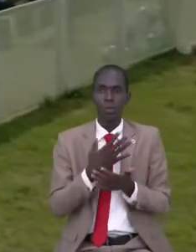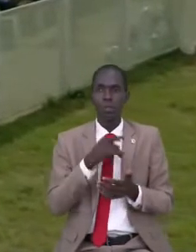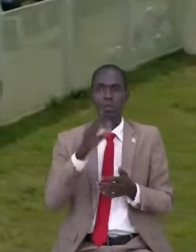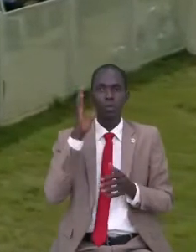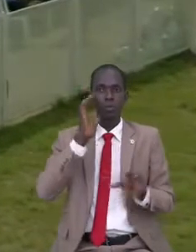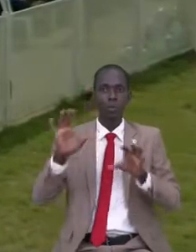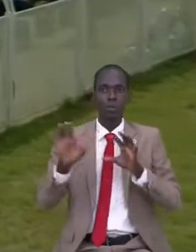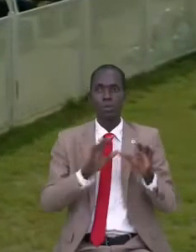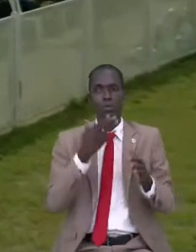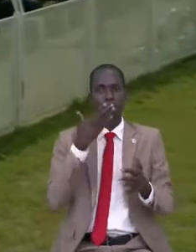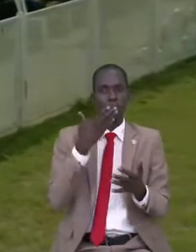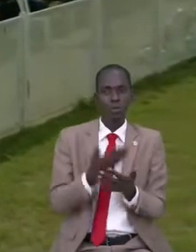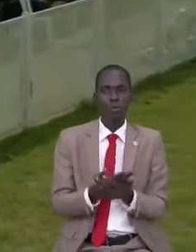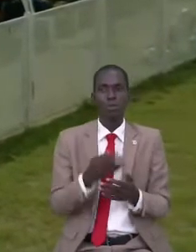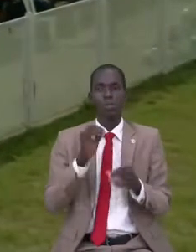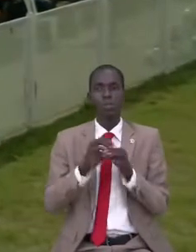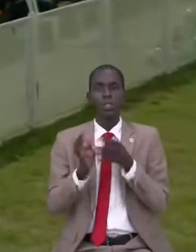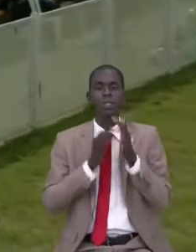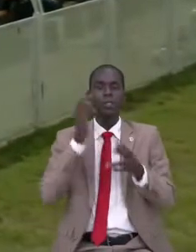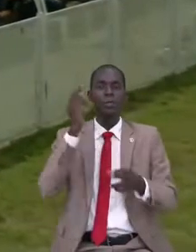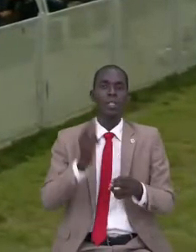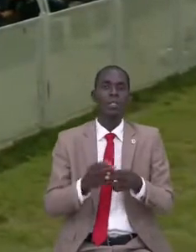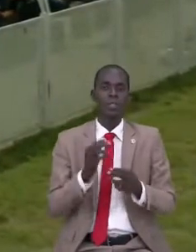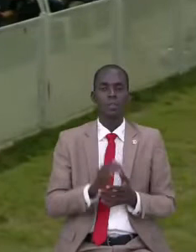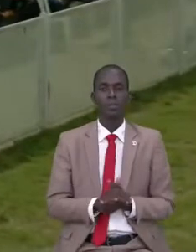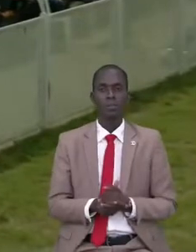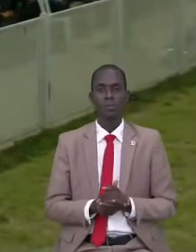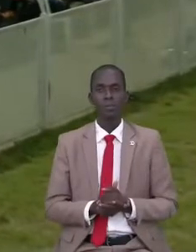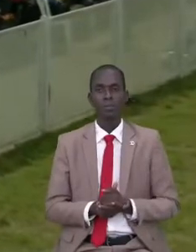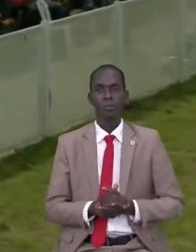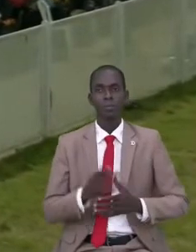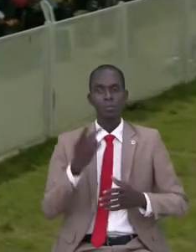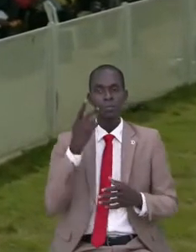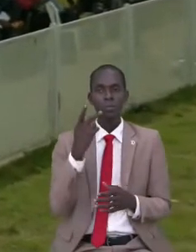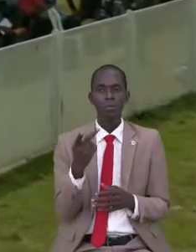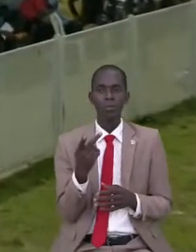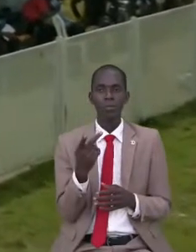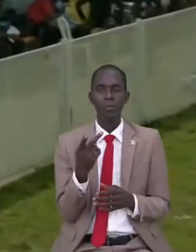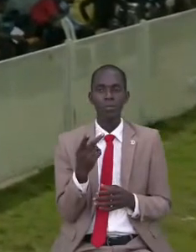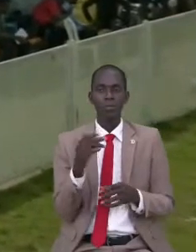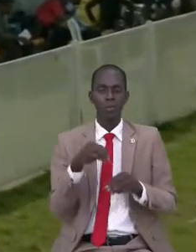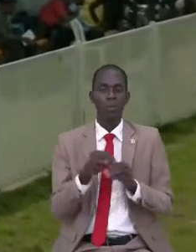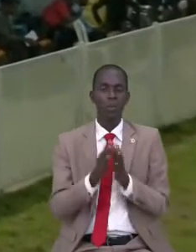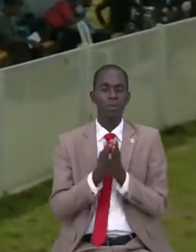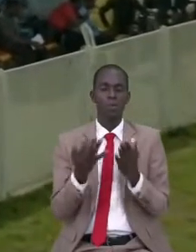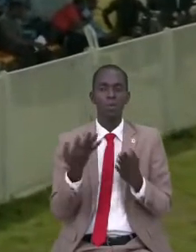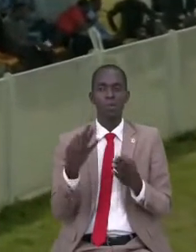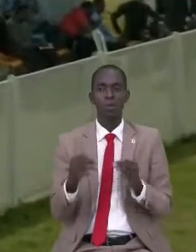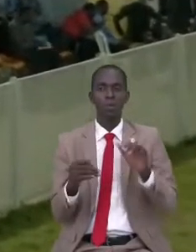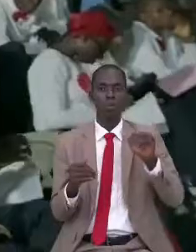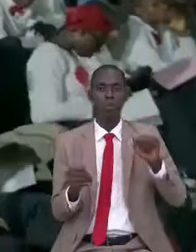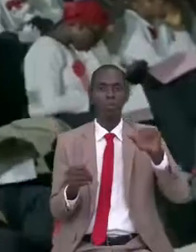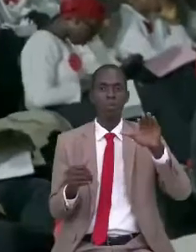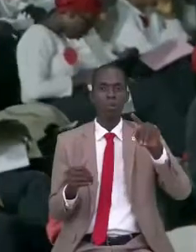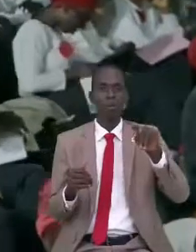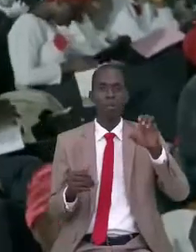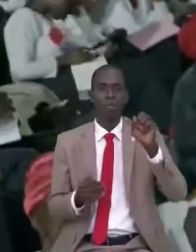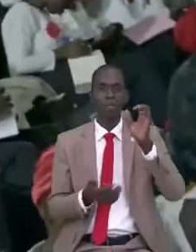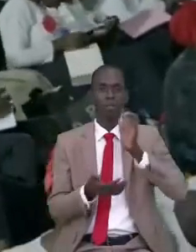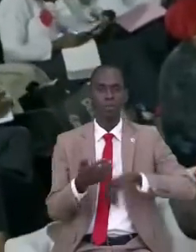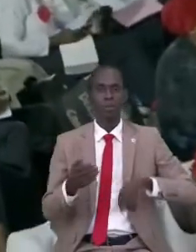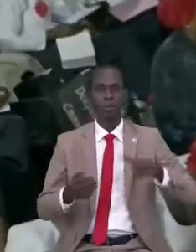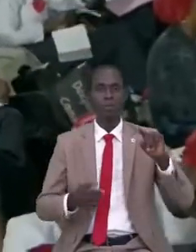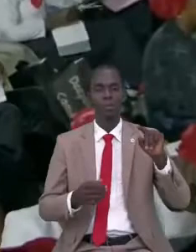well and do good in Jesus' name. Look at this in Acts chapter 20. I'm reading from